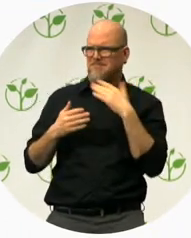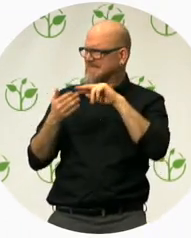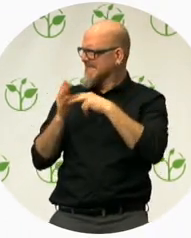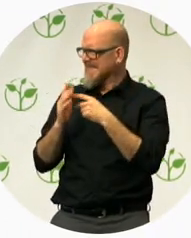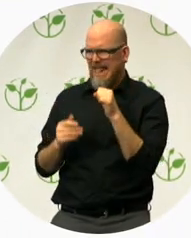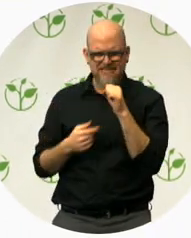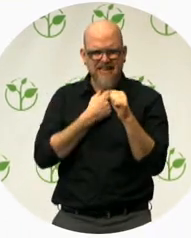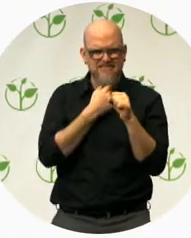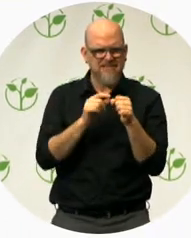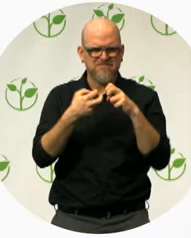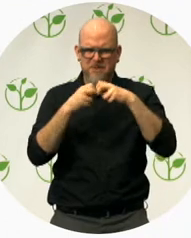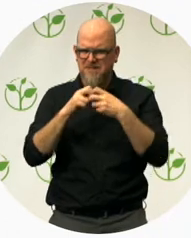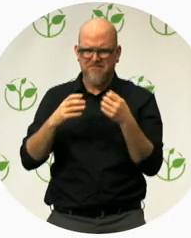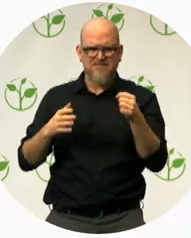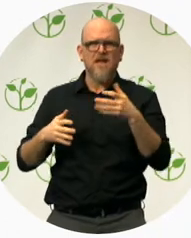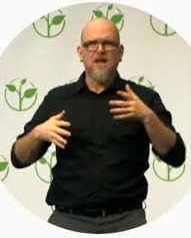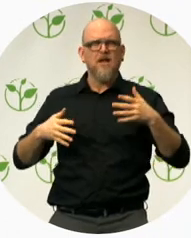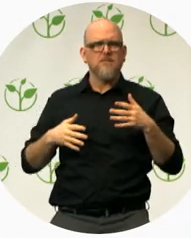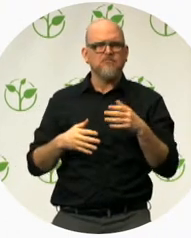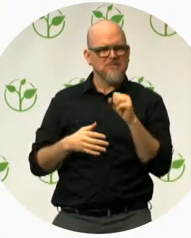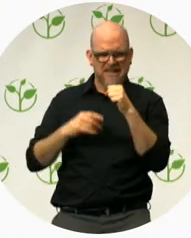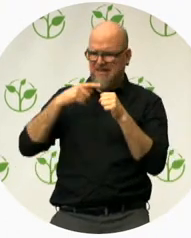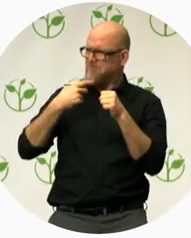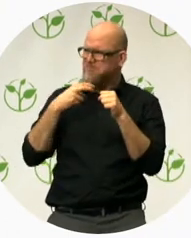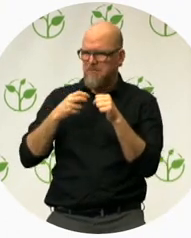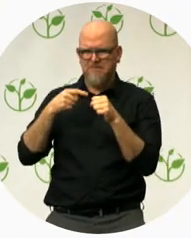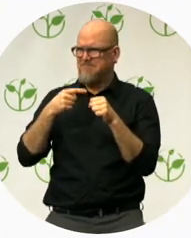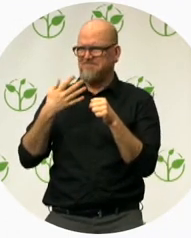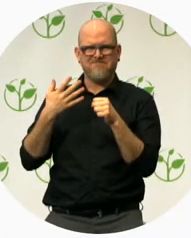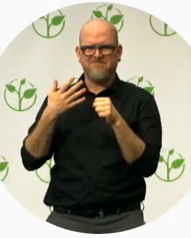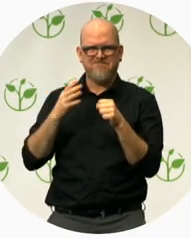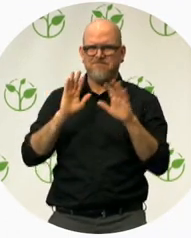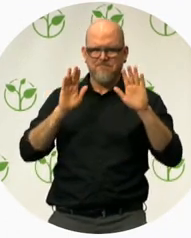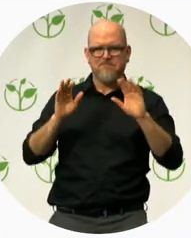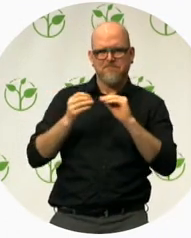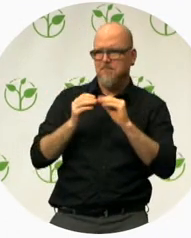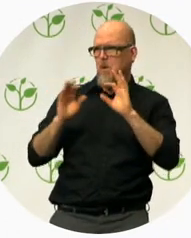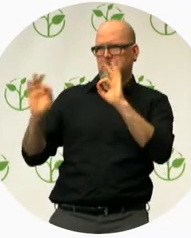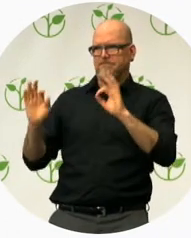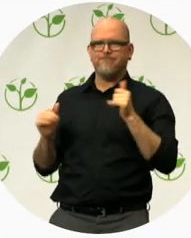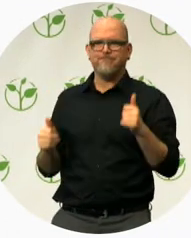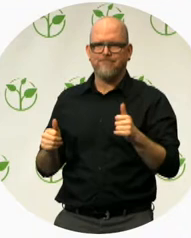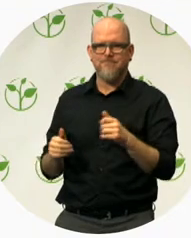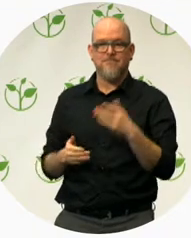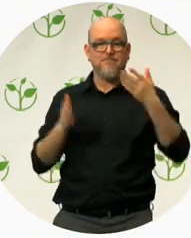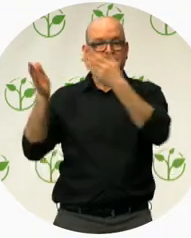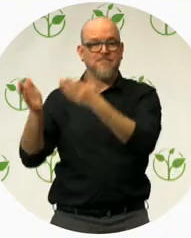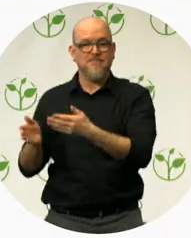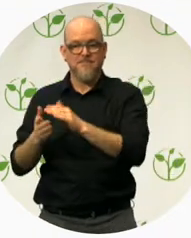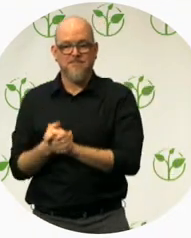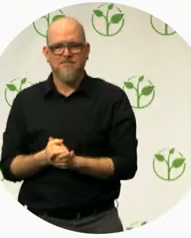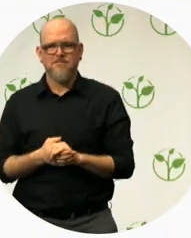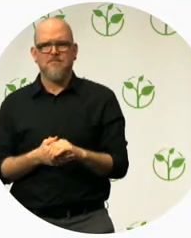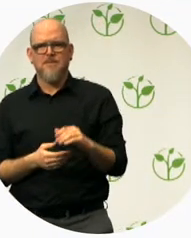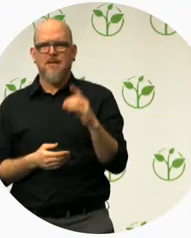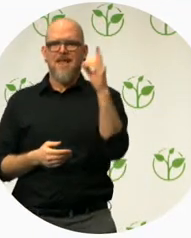Thank you, Christopher. David, it's your turn. Thank you. Yeah, I'm David Baines. My background and history